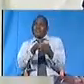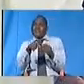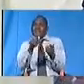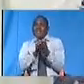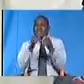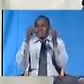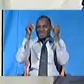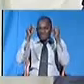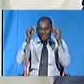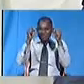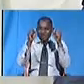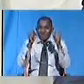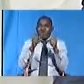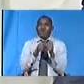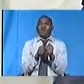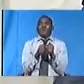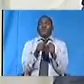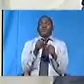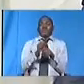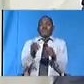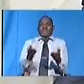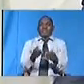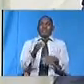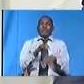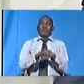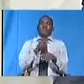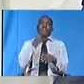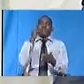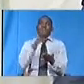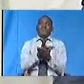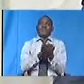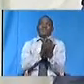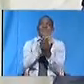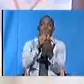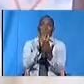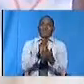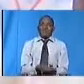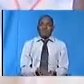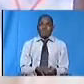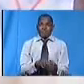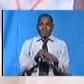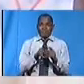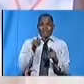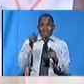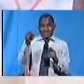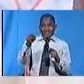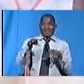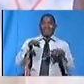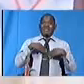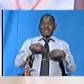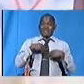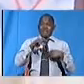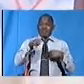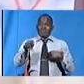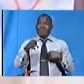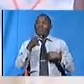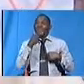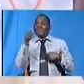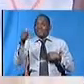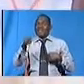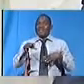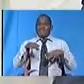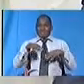exercise to the face of the pink sheet. But he admitted himself during cross-examination